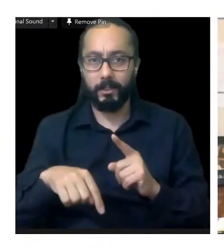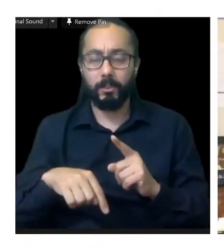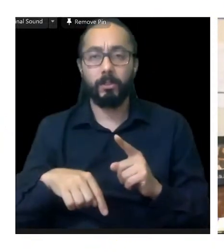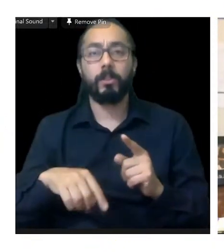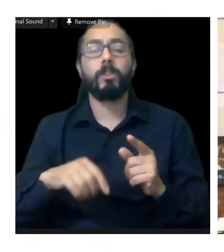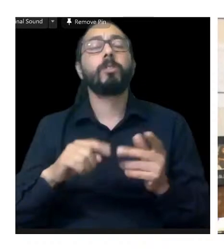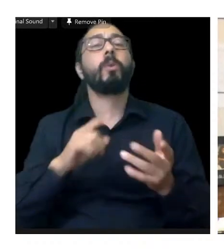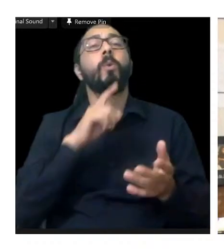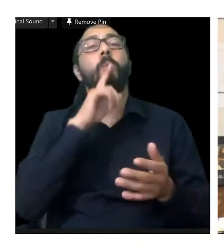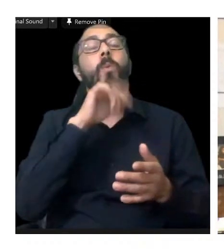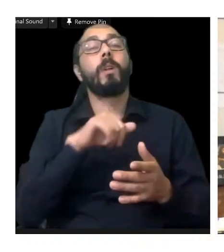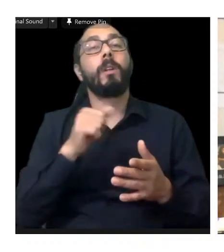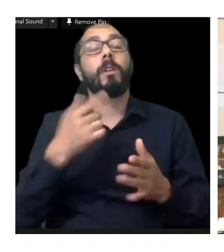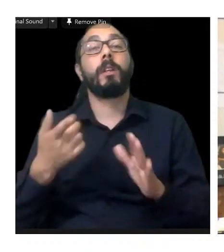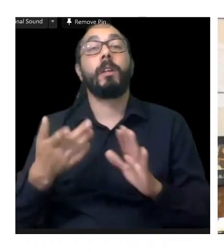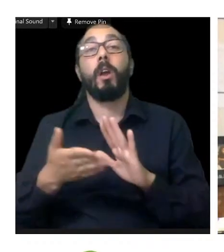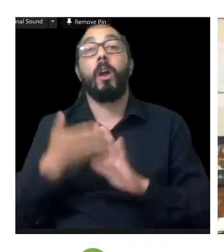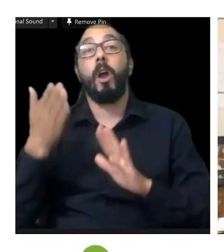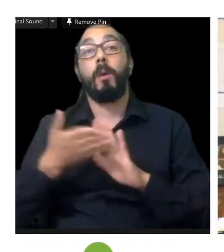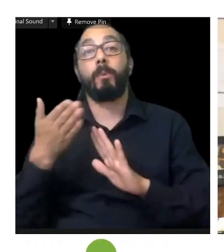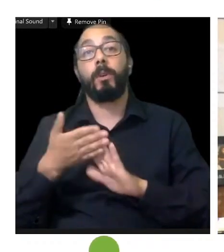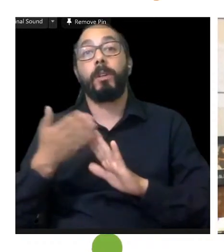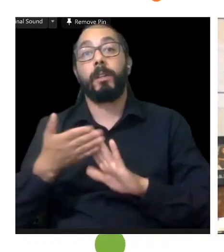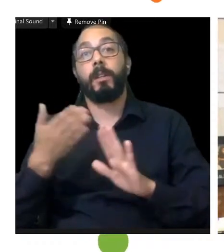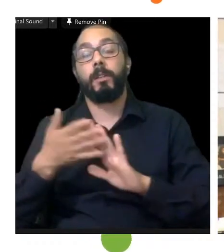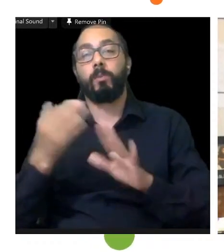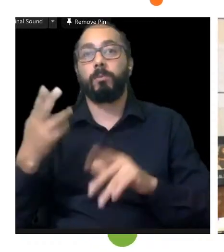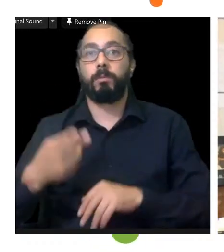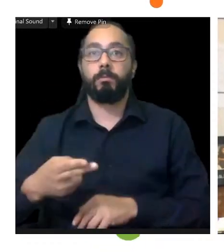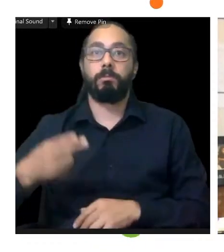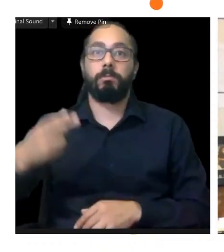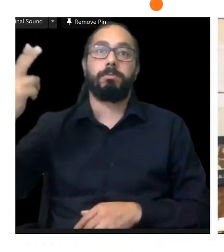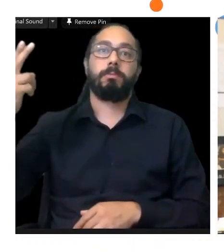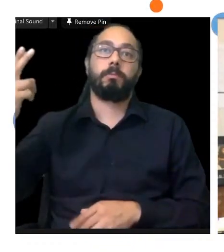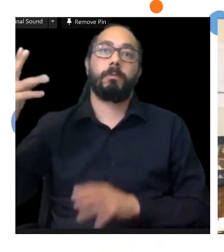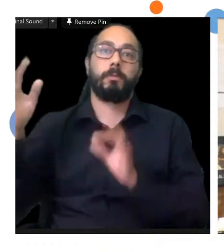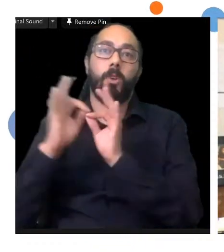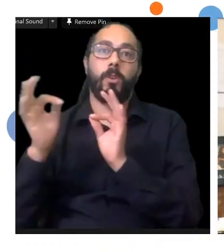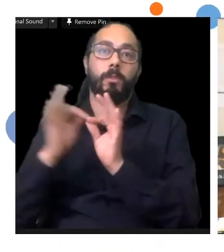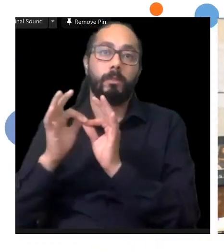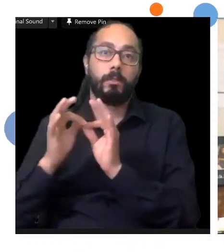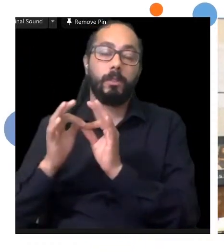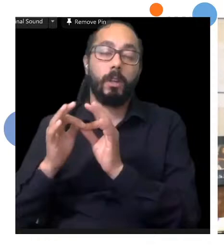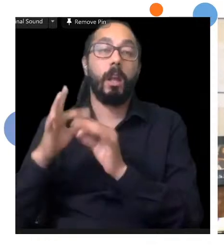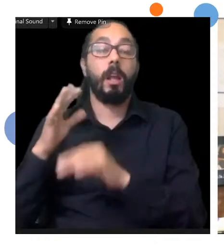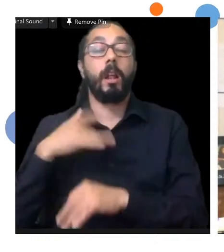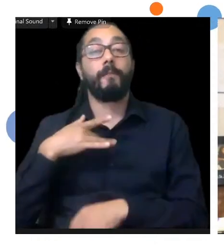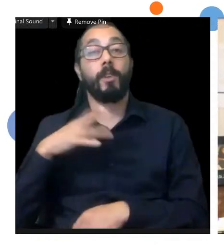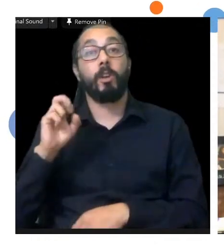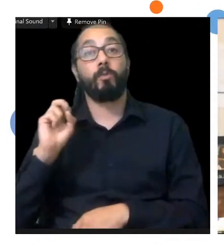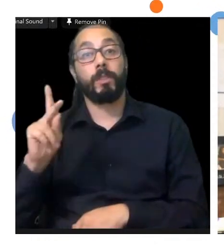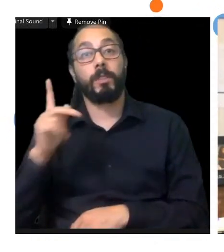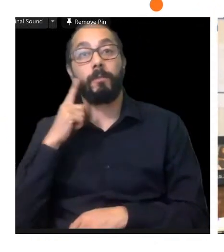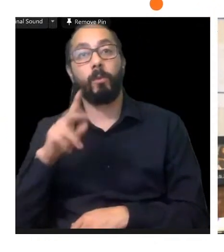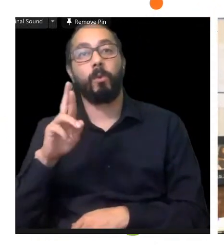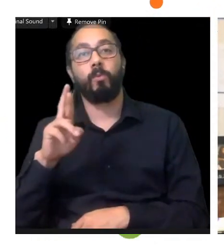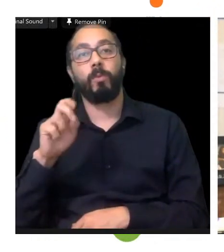leverage in our industry as well. And I think that that creates the same risk that we see for retail and restaurants.